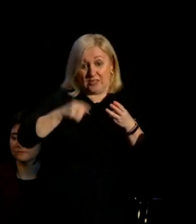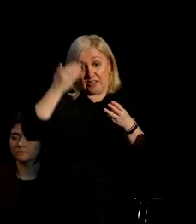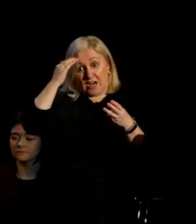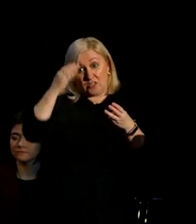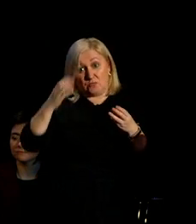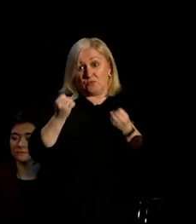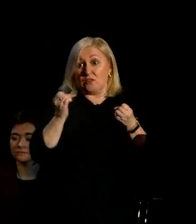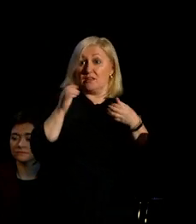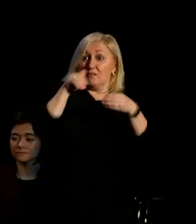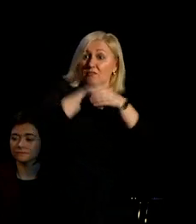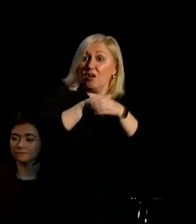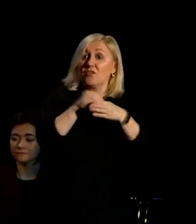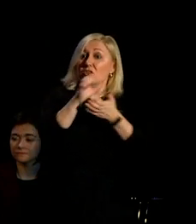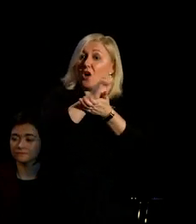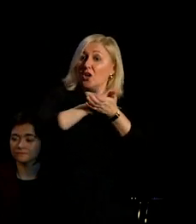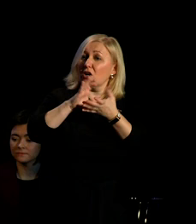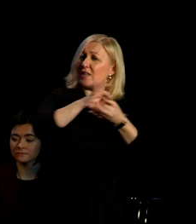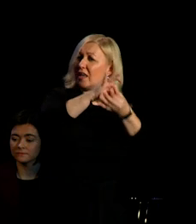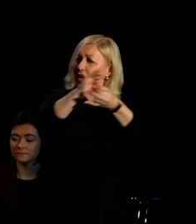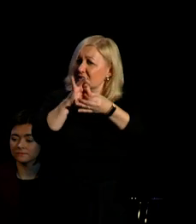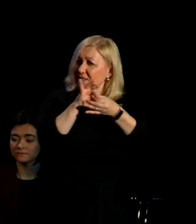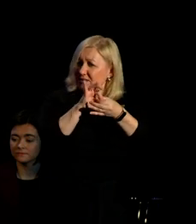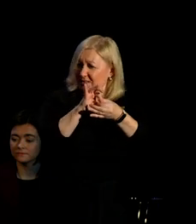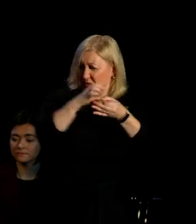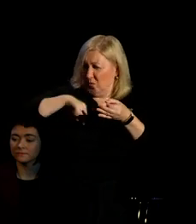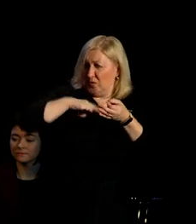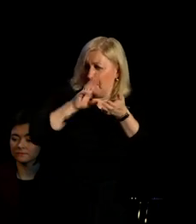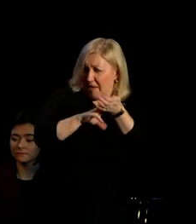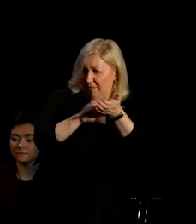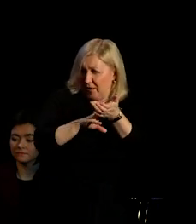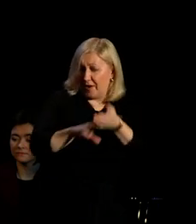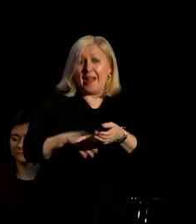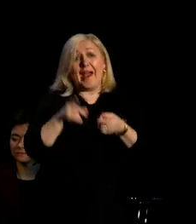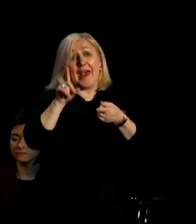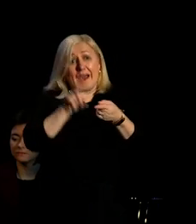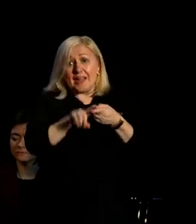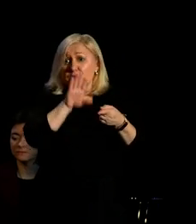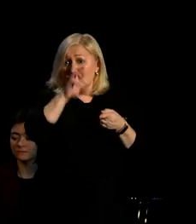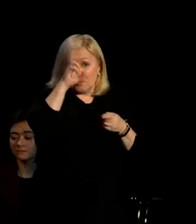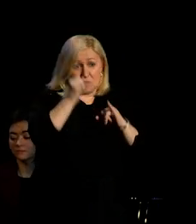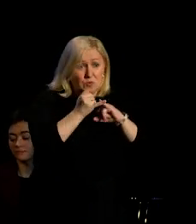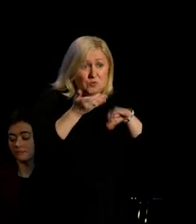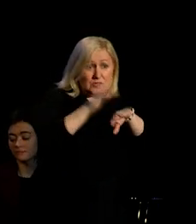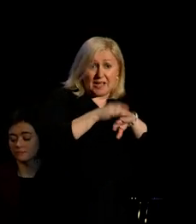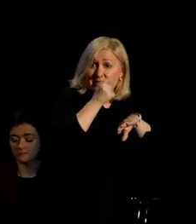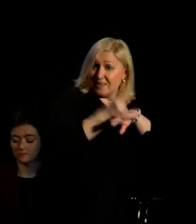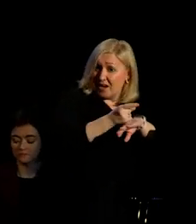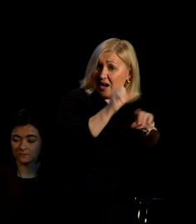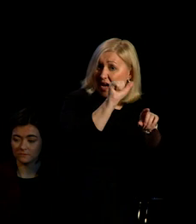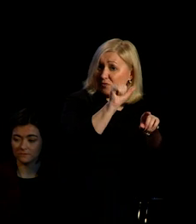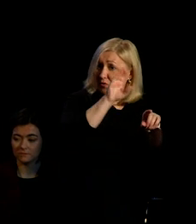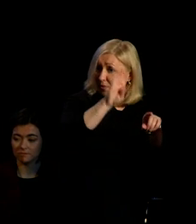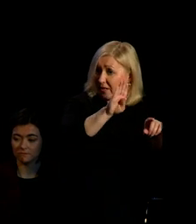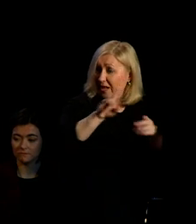to ensuring that all those who lost their lives in Auschwitz-Birkenau and in all the other concentration camps where Jews and